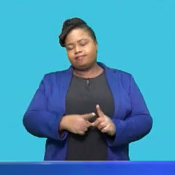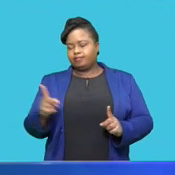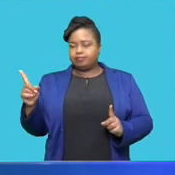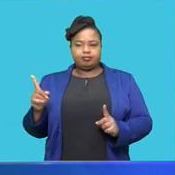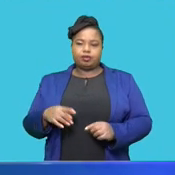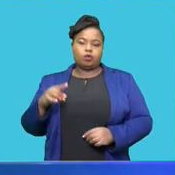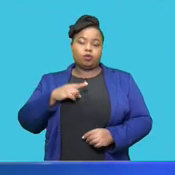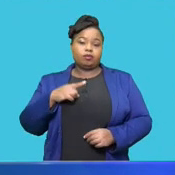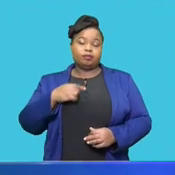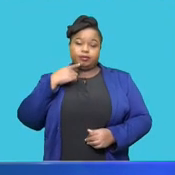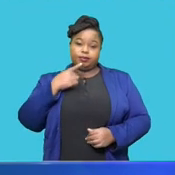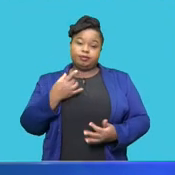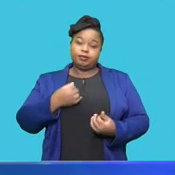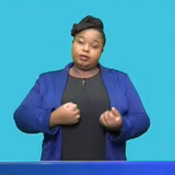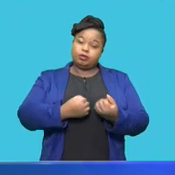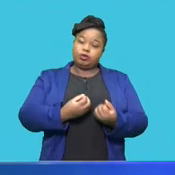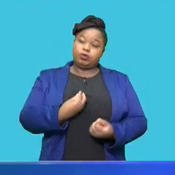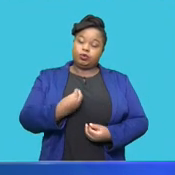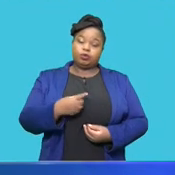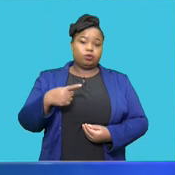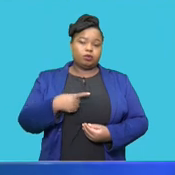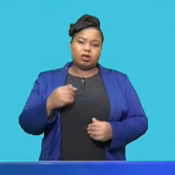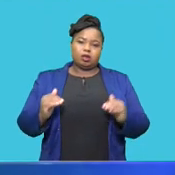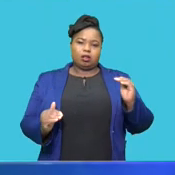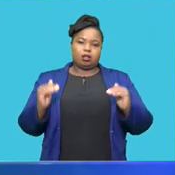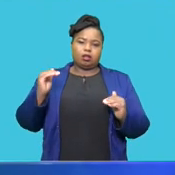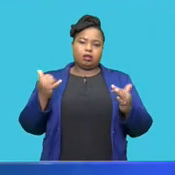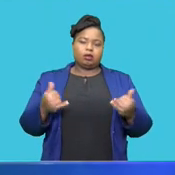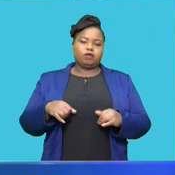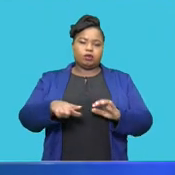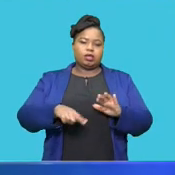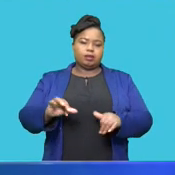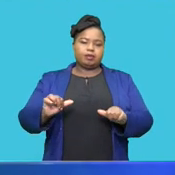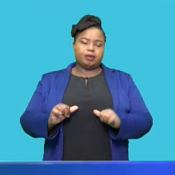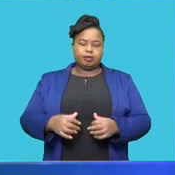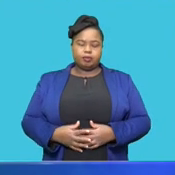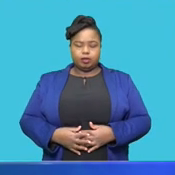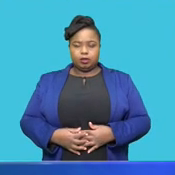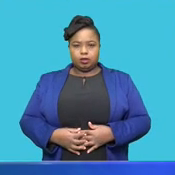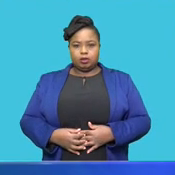ke ugcizelela ukwesekwa kwentsha ekulwisaneni nokungalingani ukudliwa komhlaba kanye nobubha.